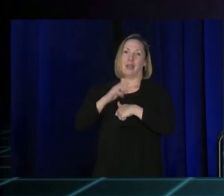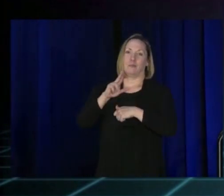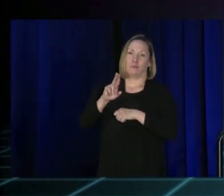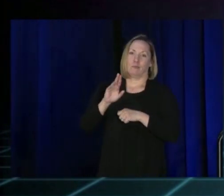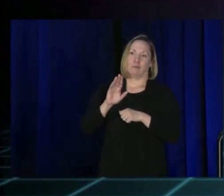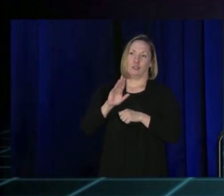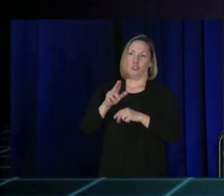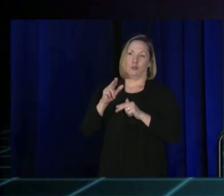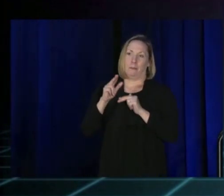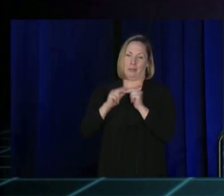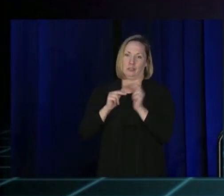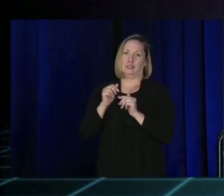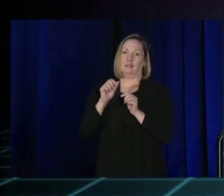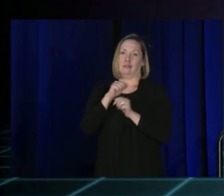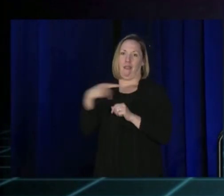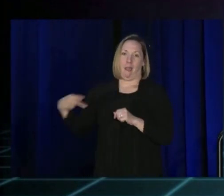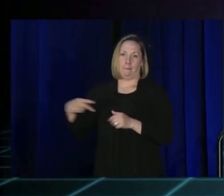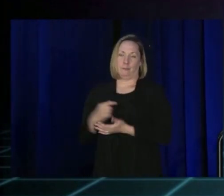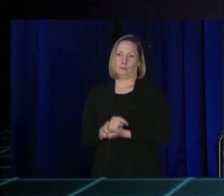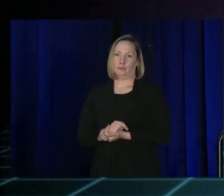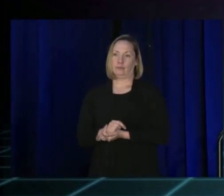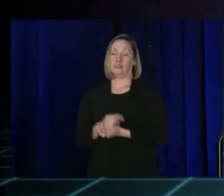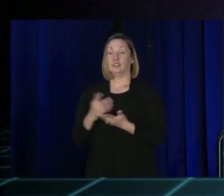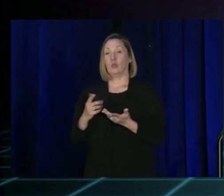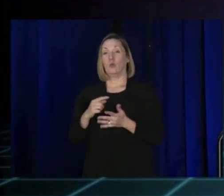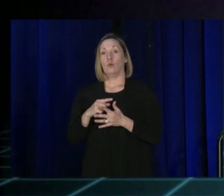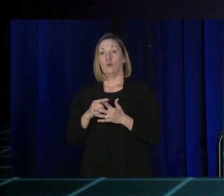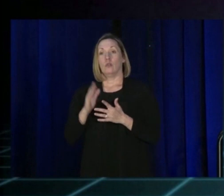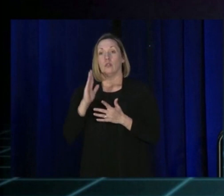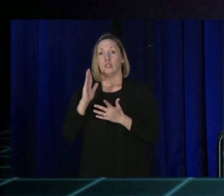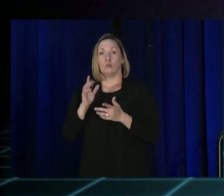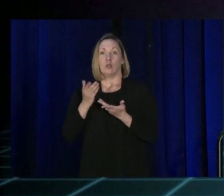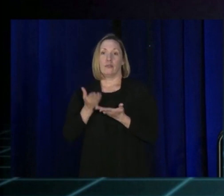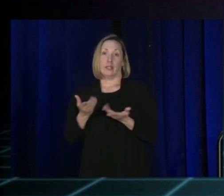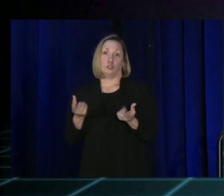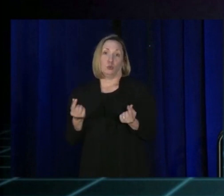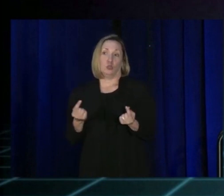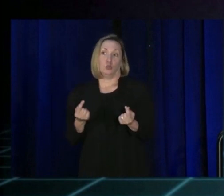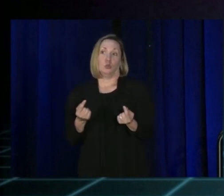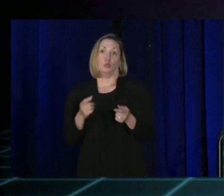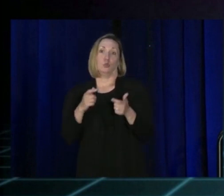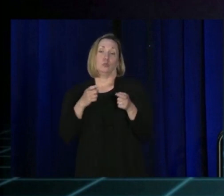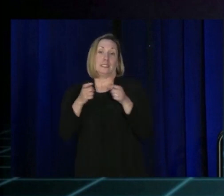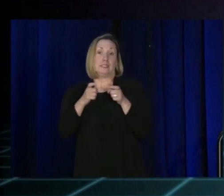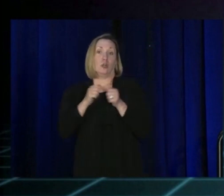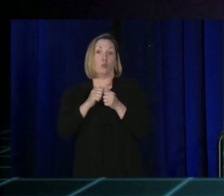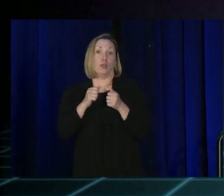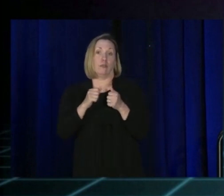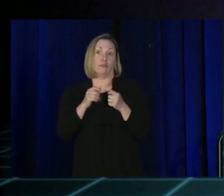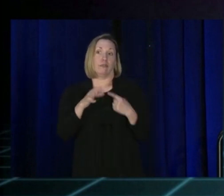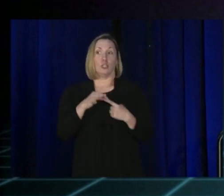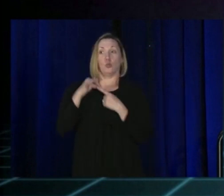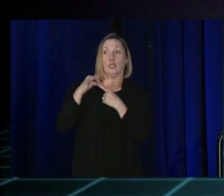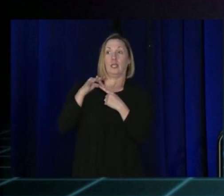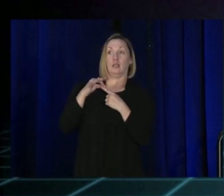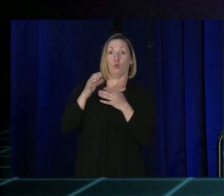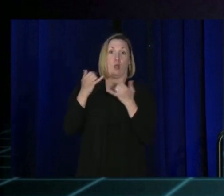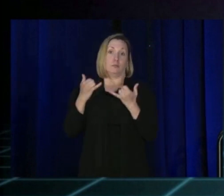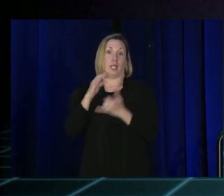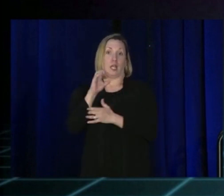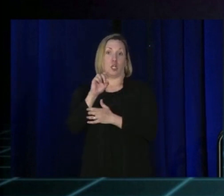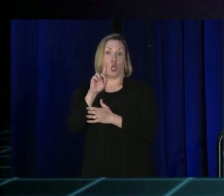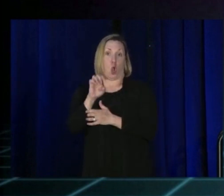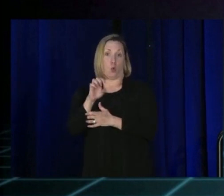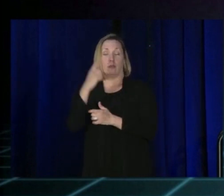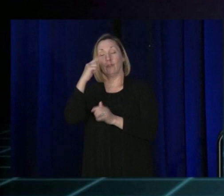app there. So there were workarounds on how to deal with the unique or updating code. For